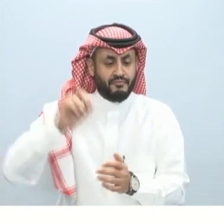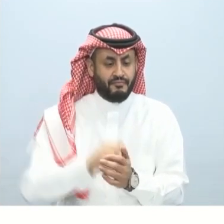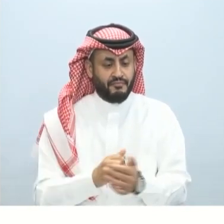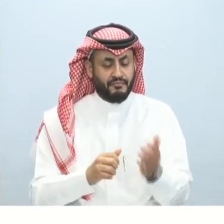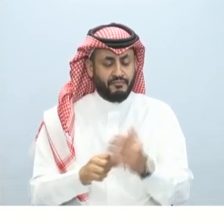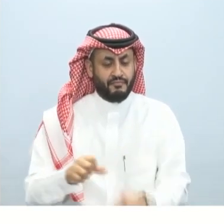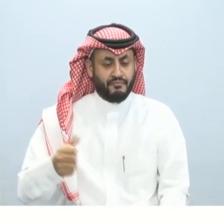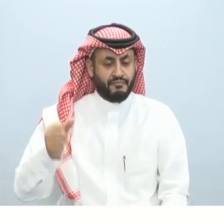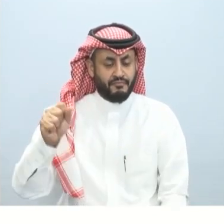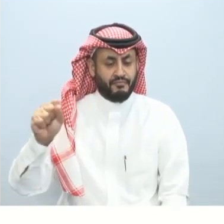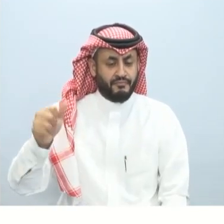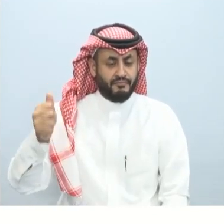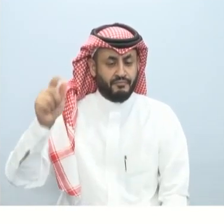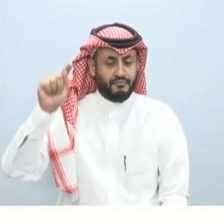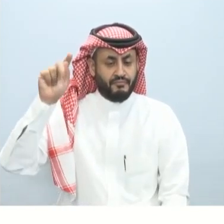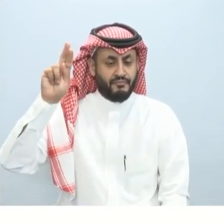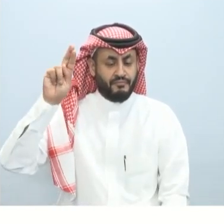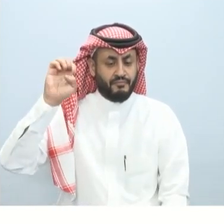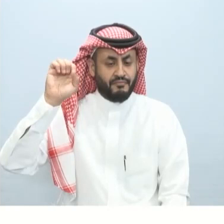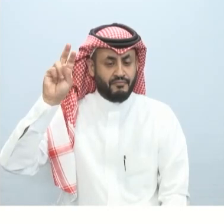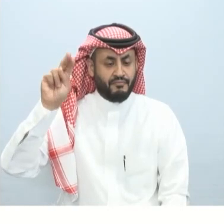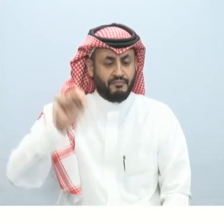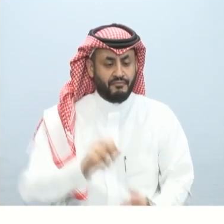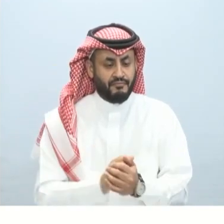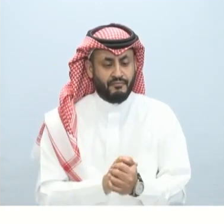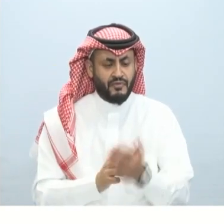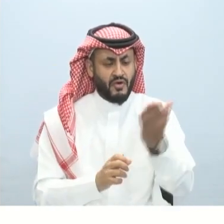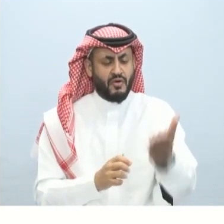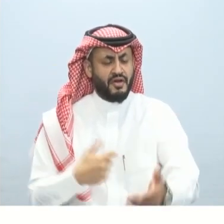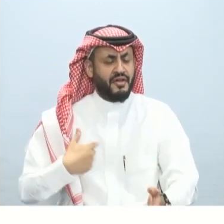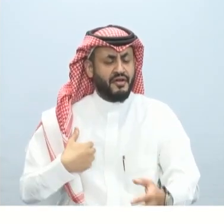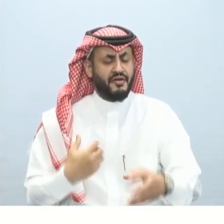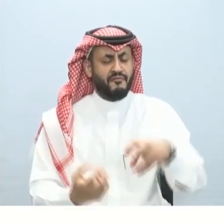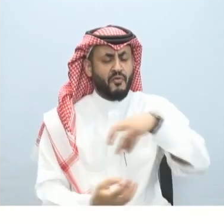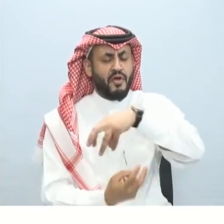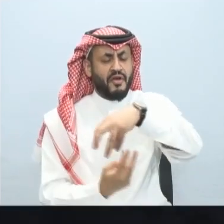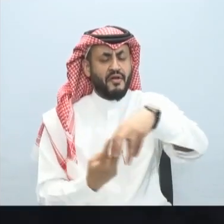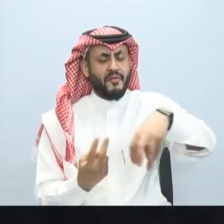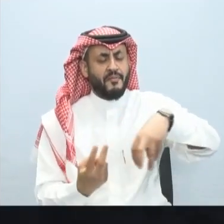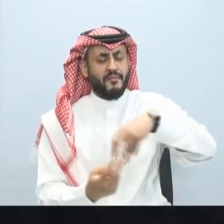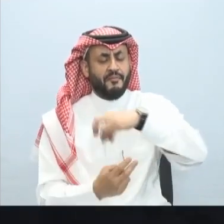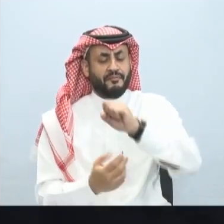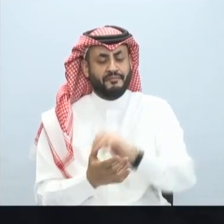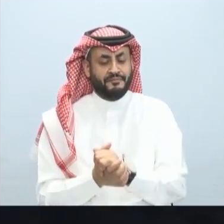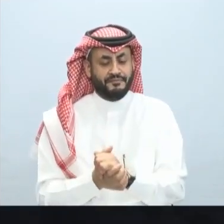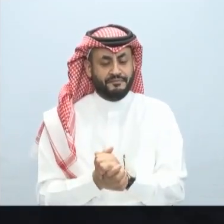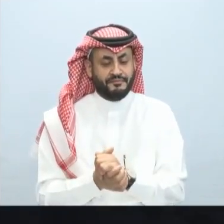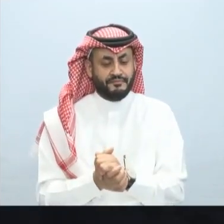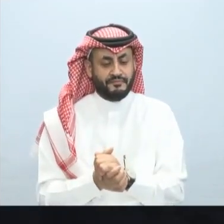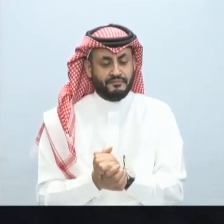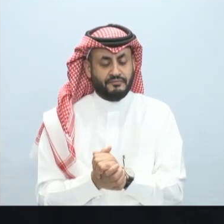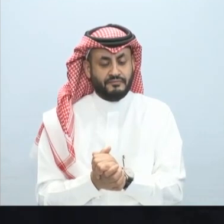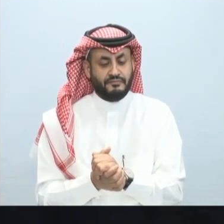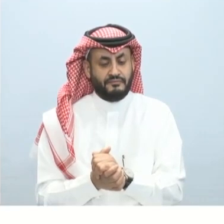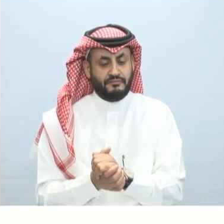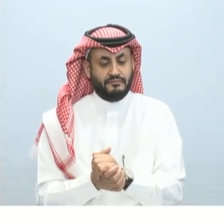Saturn, Uranus, and Neptune. And we have here a note that